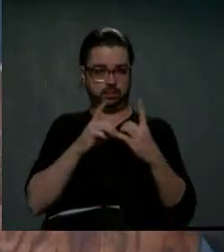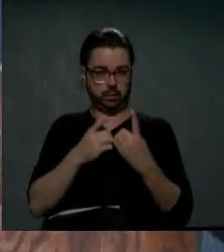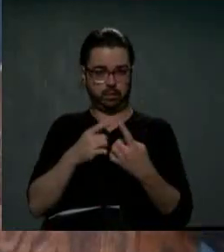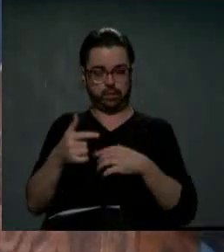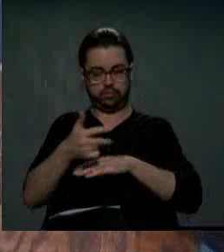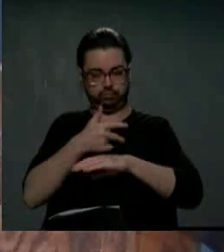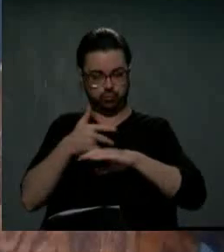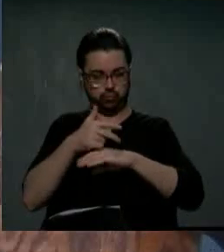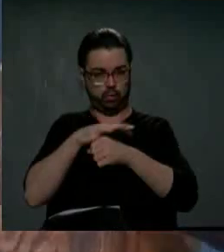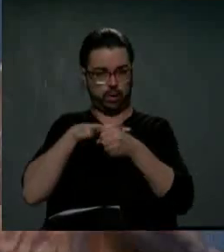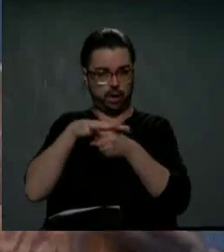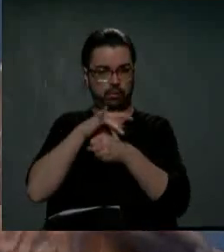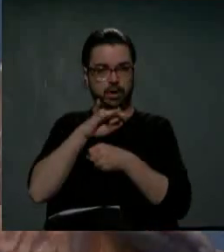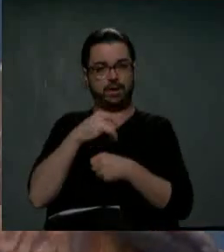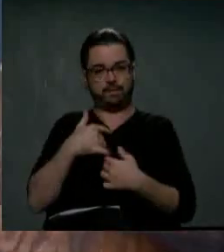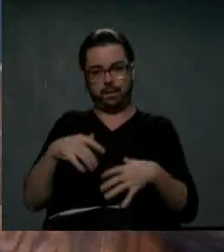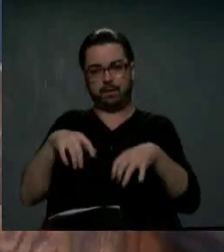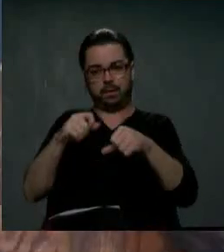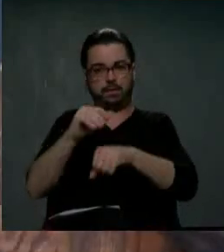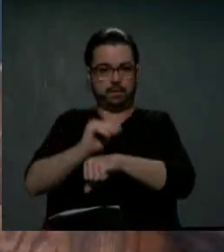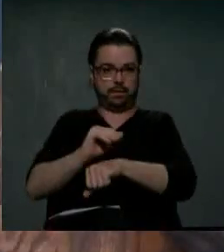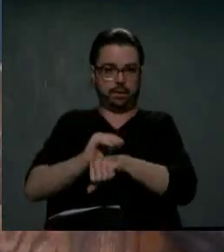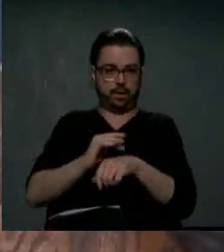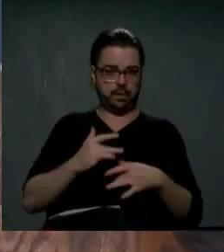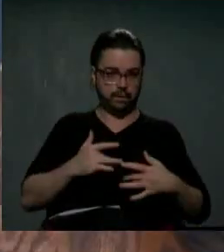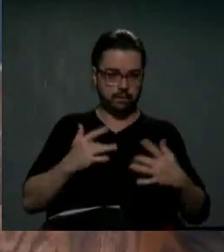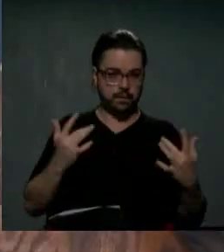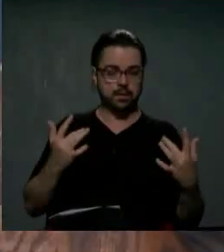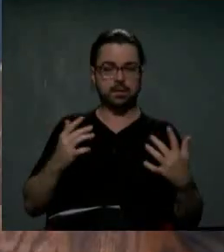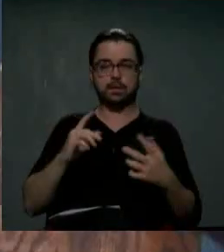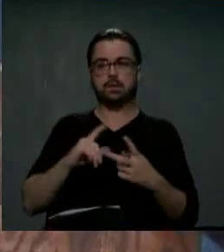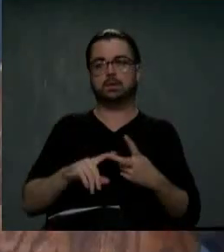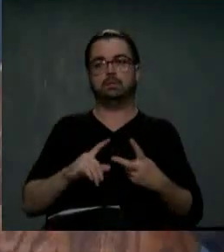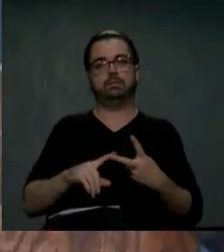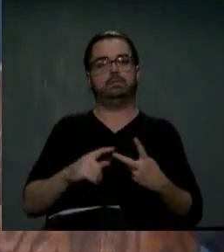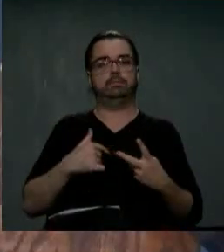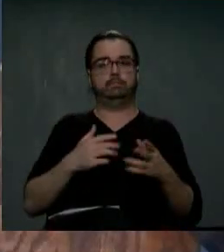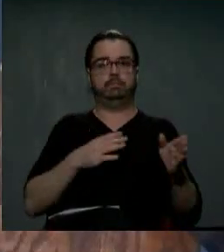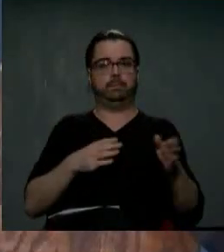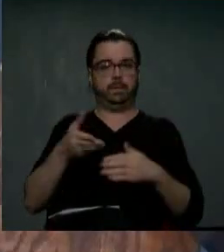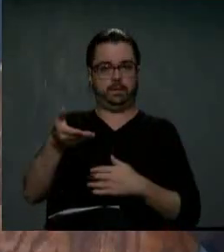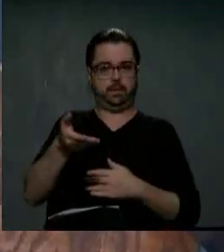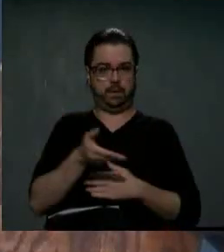area if I have a night event, and hire